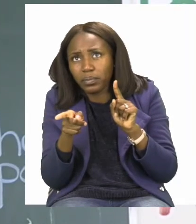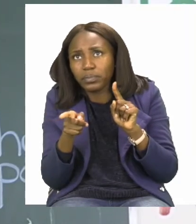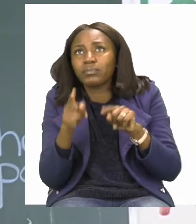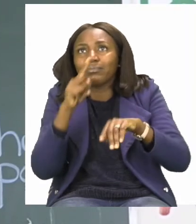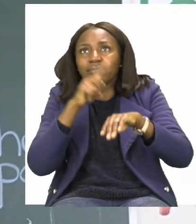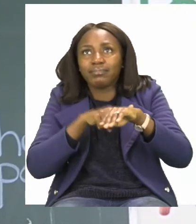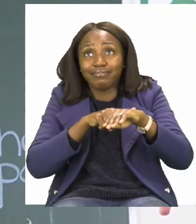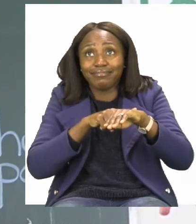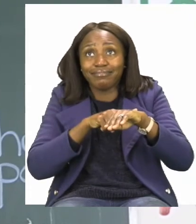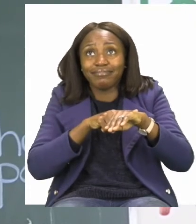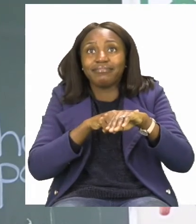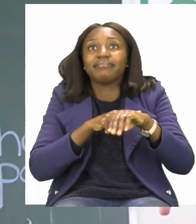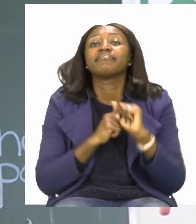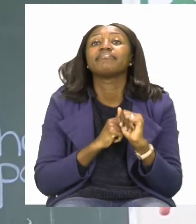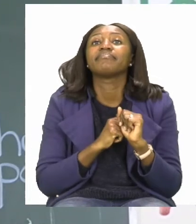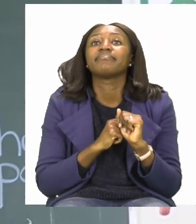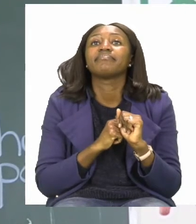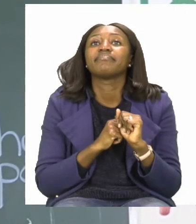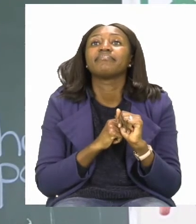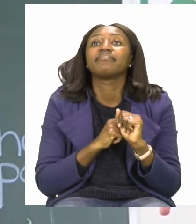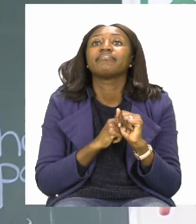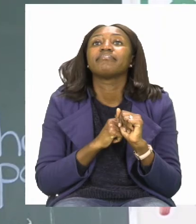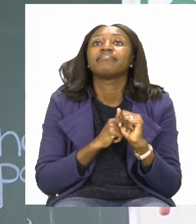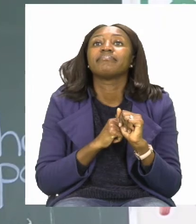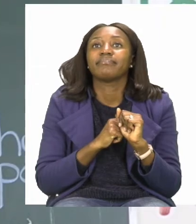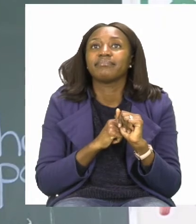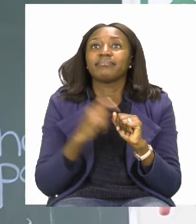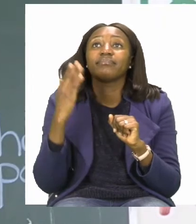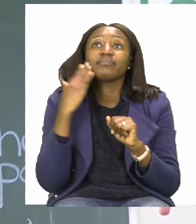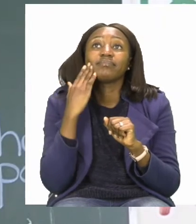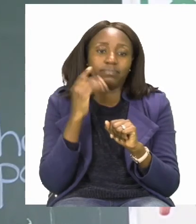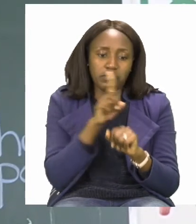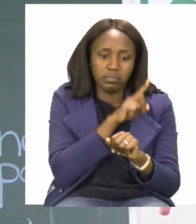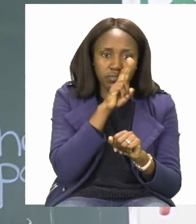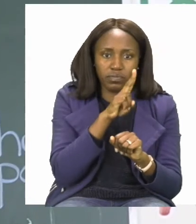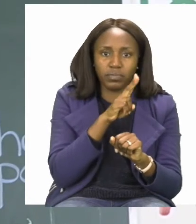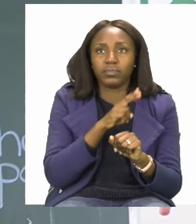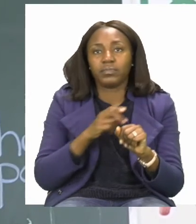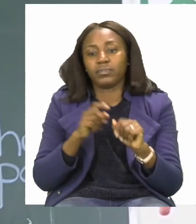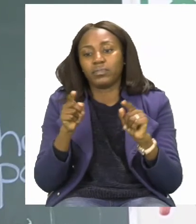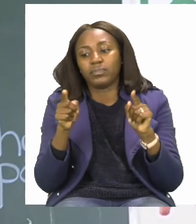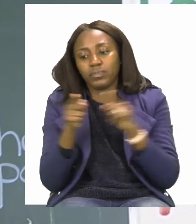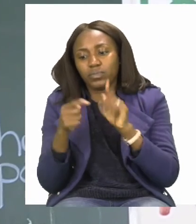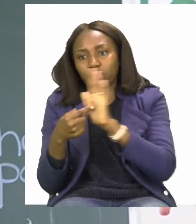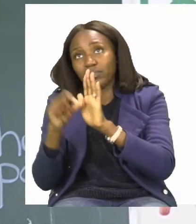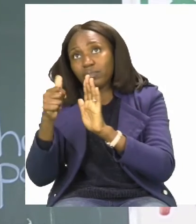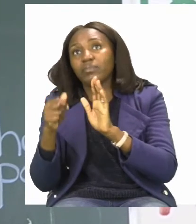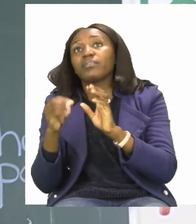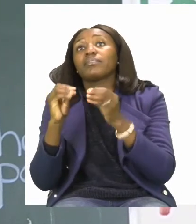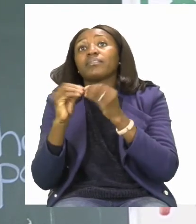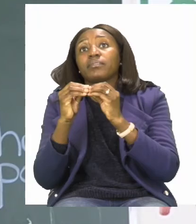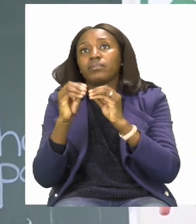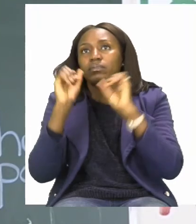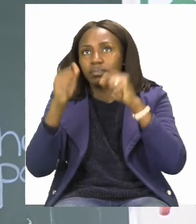o'clock. So anytime this long minute hand is pointing at 12, it is o'clock. In this